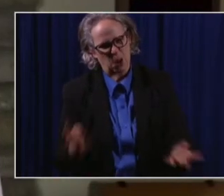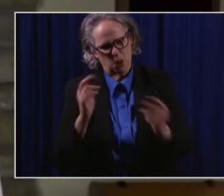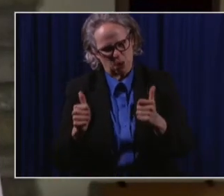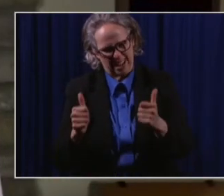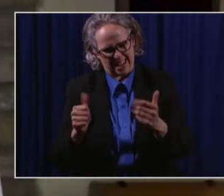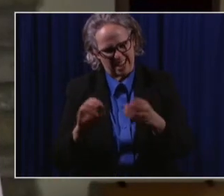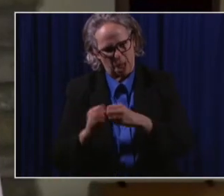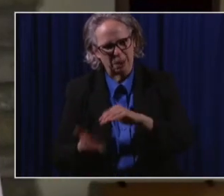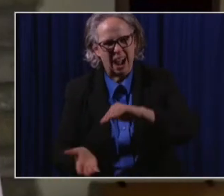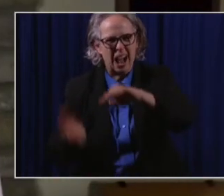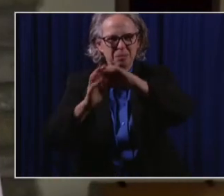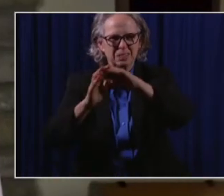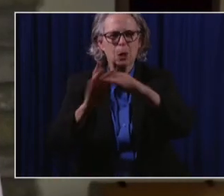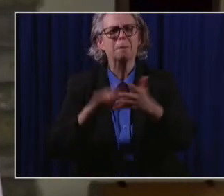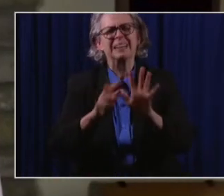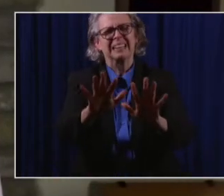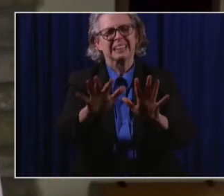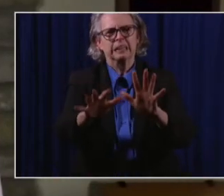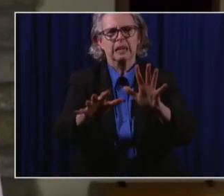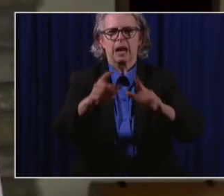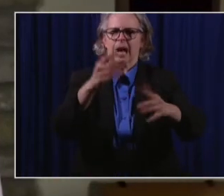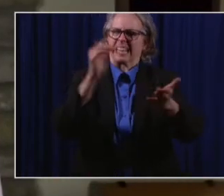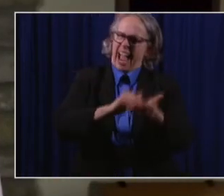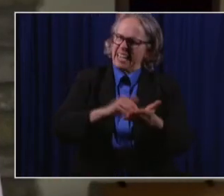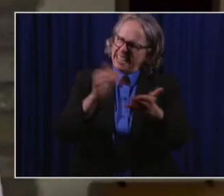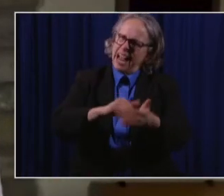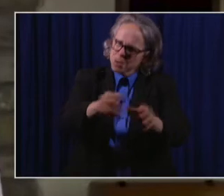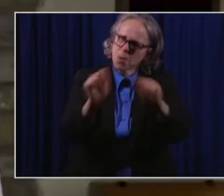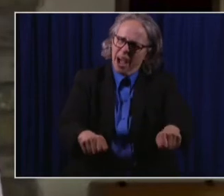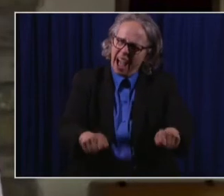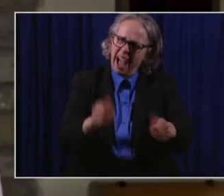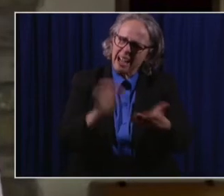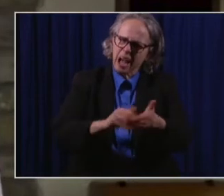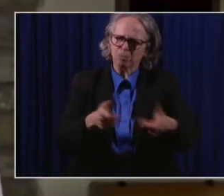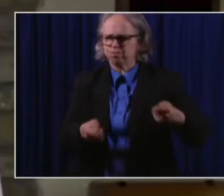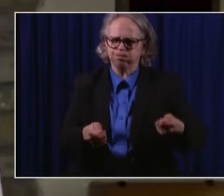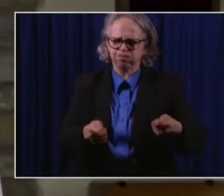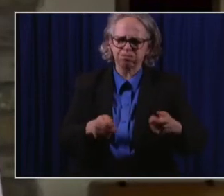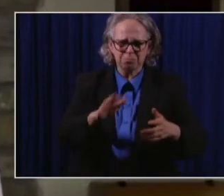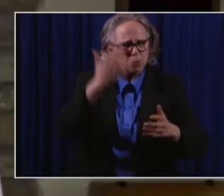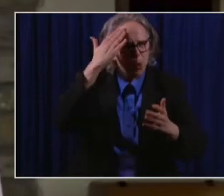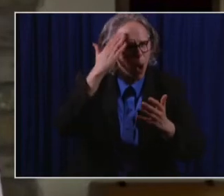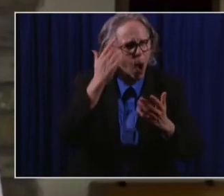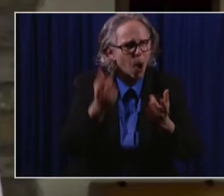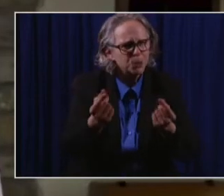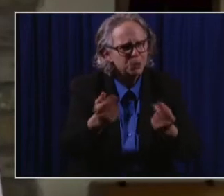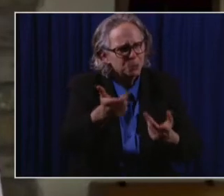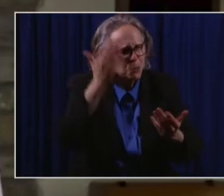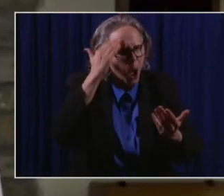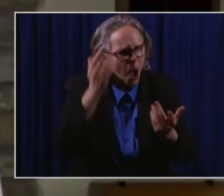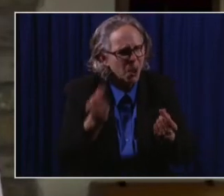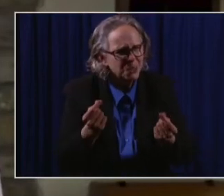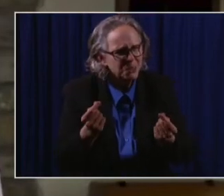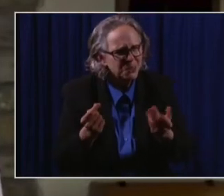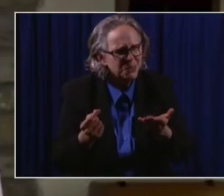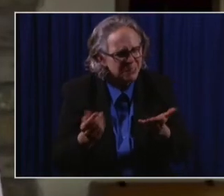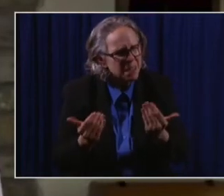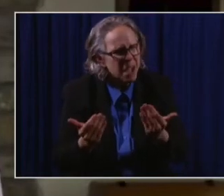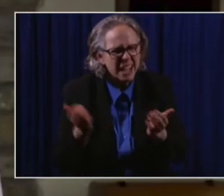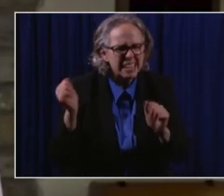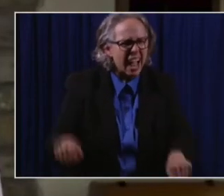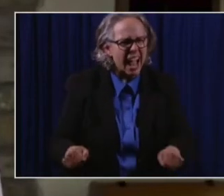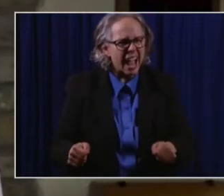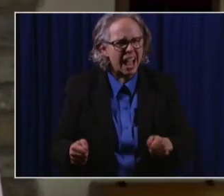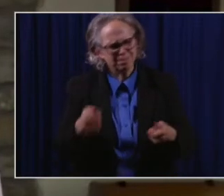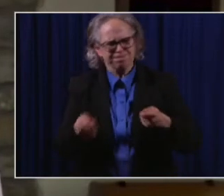it again. We've been through this. And one of the reasons I like the ad that our two coaches did,